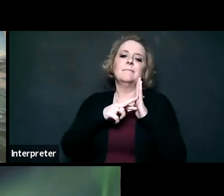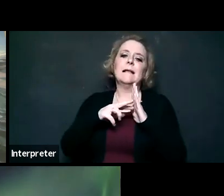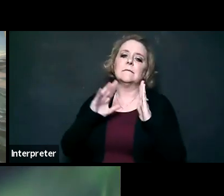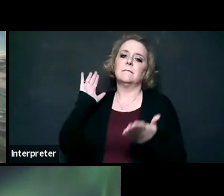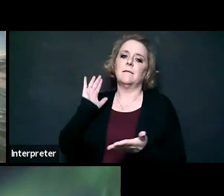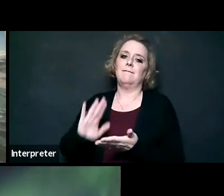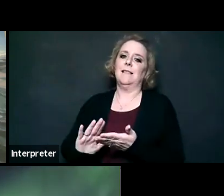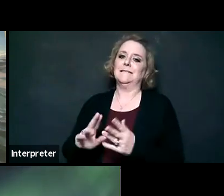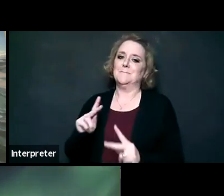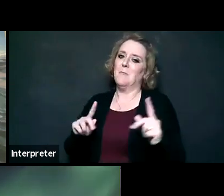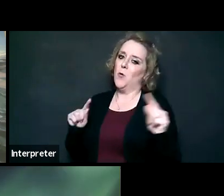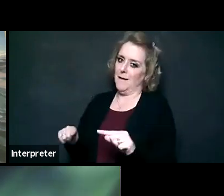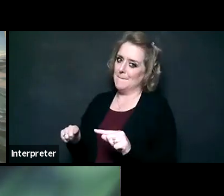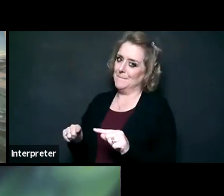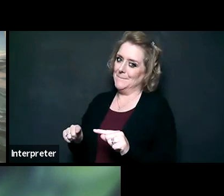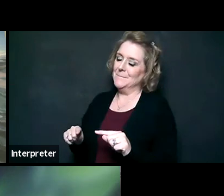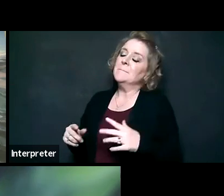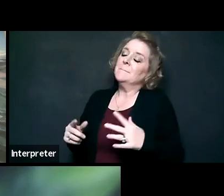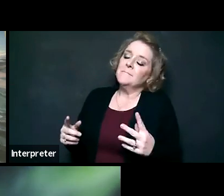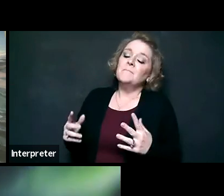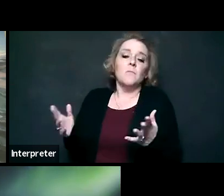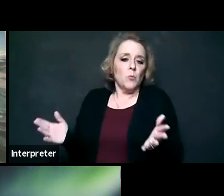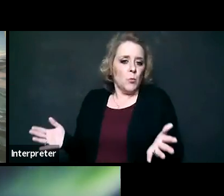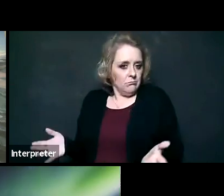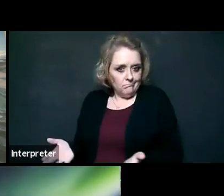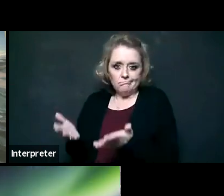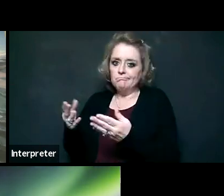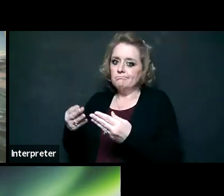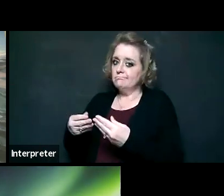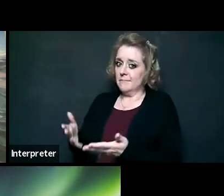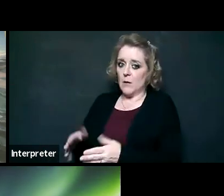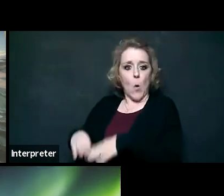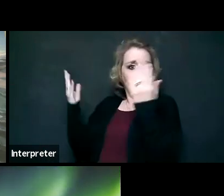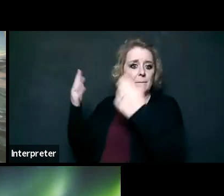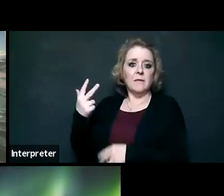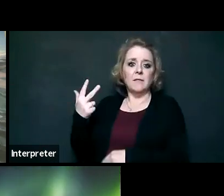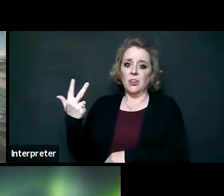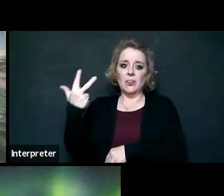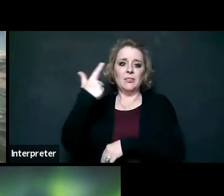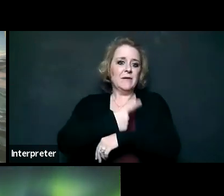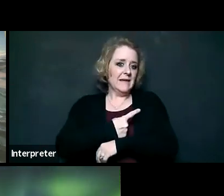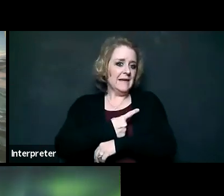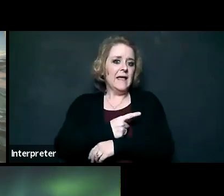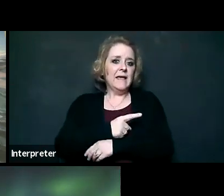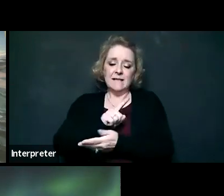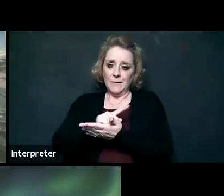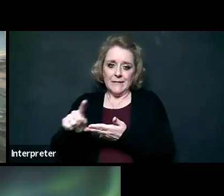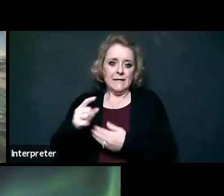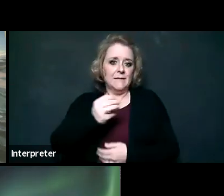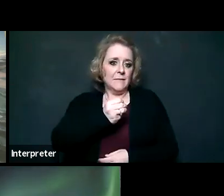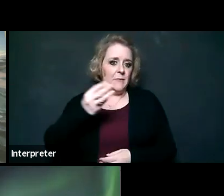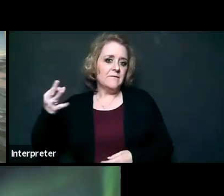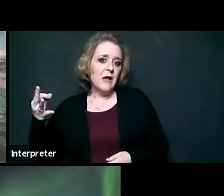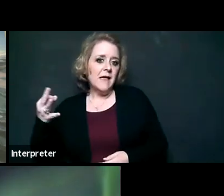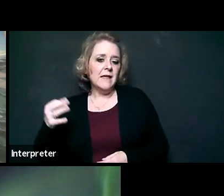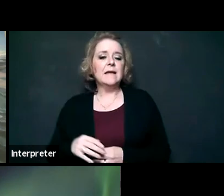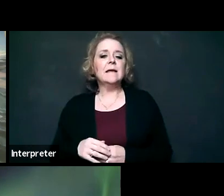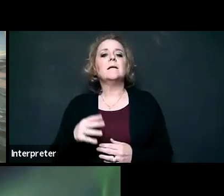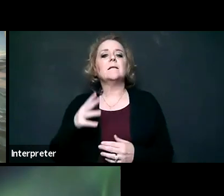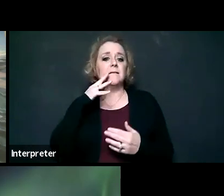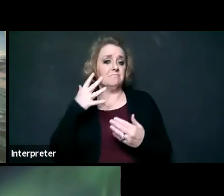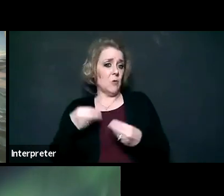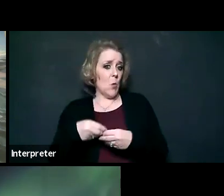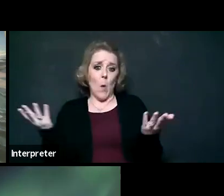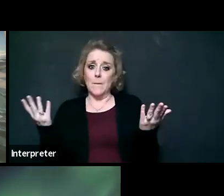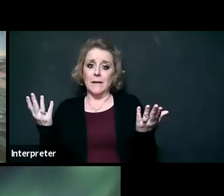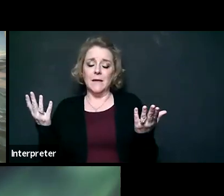but we want to continue to have that at 3 days a week and have that available to our community.